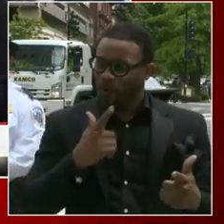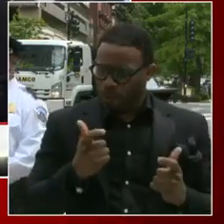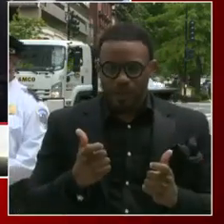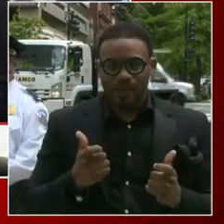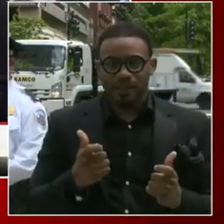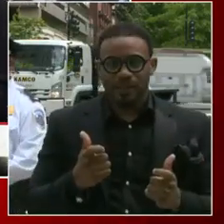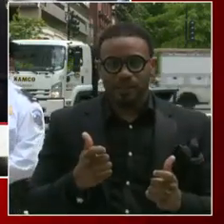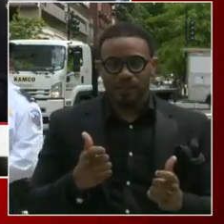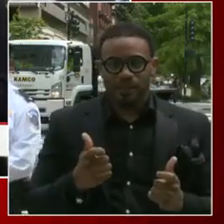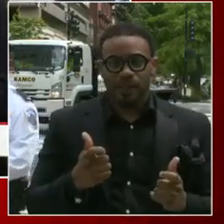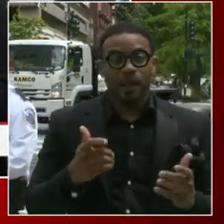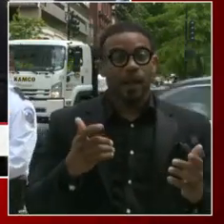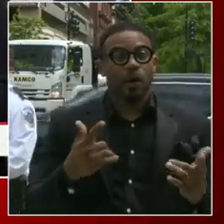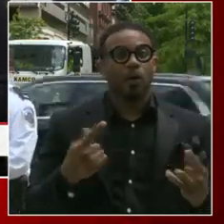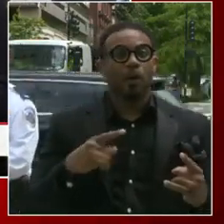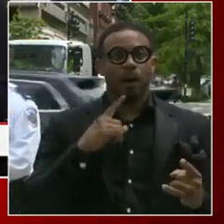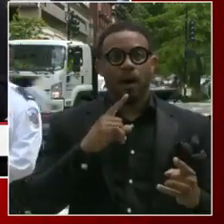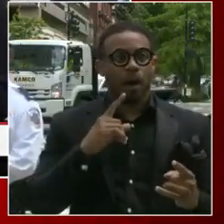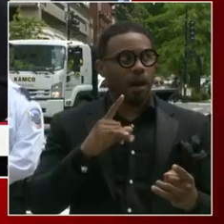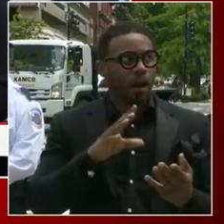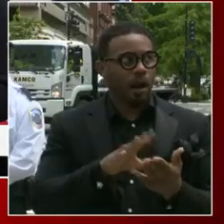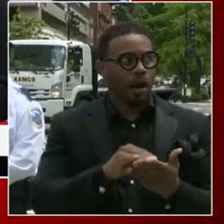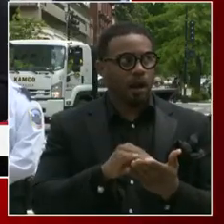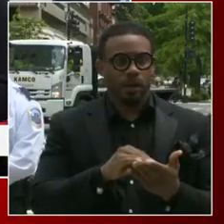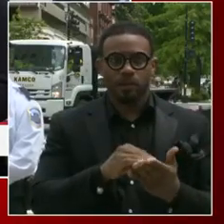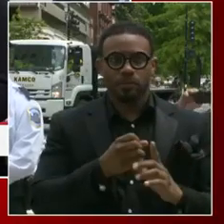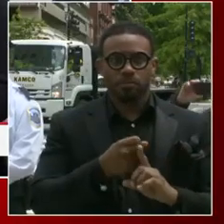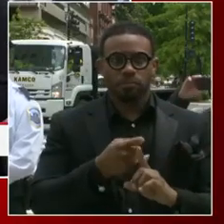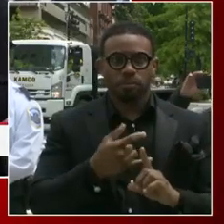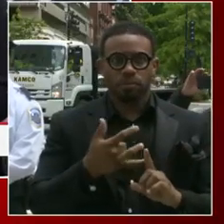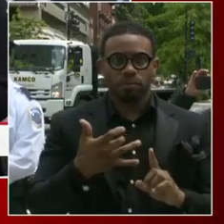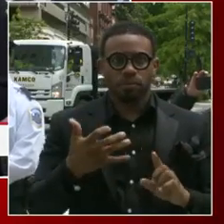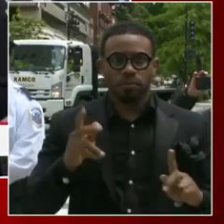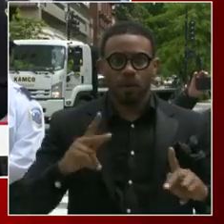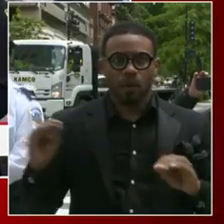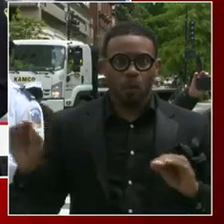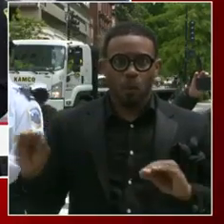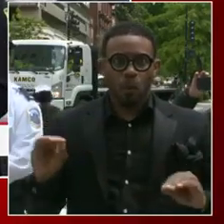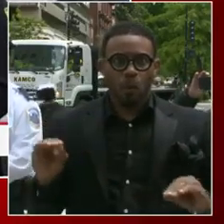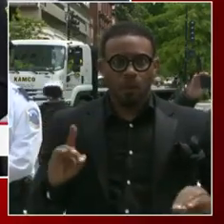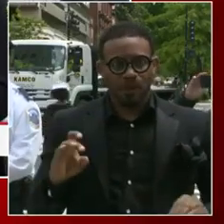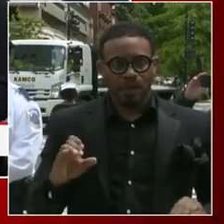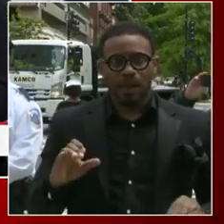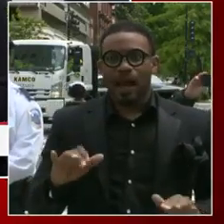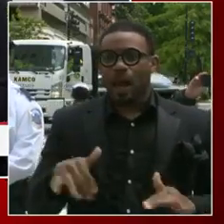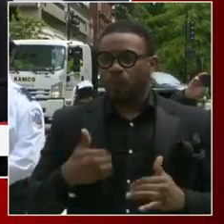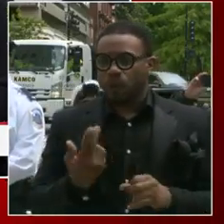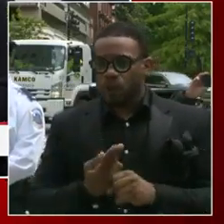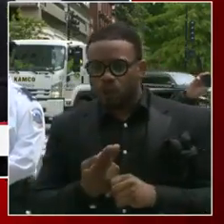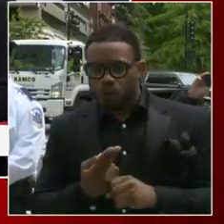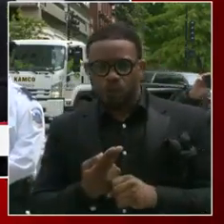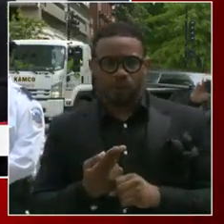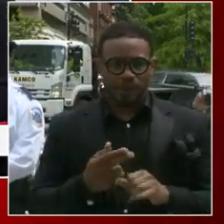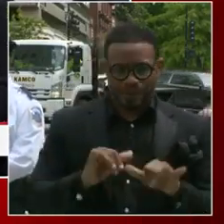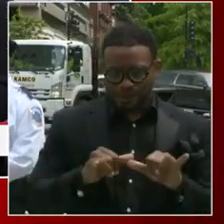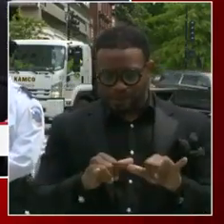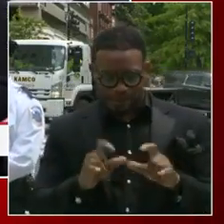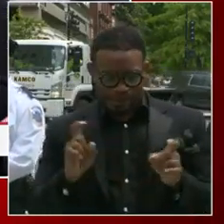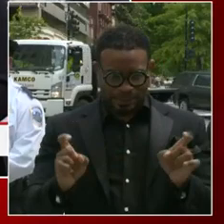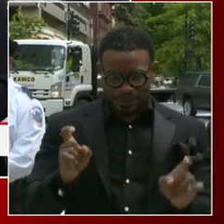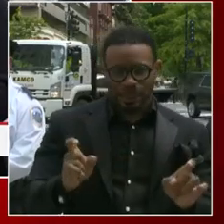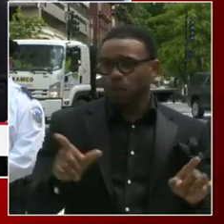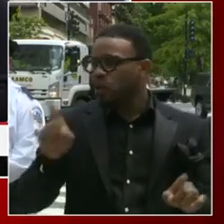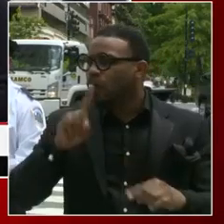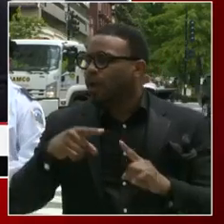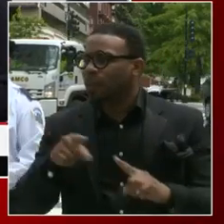quickly. And what we are, what we're talking about is how we can use engineering changes.